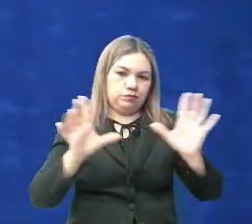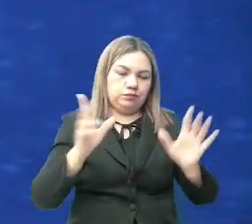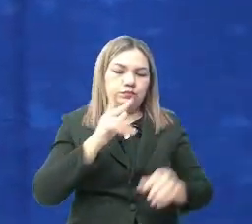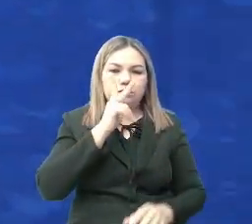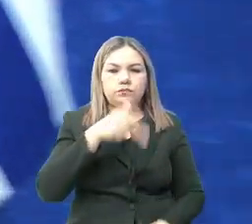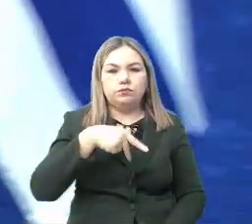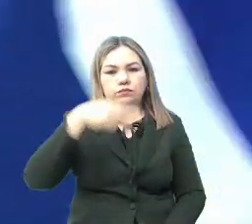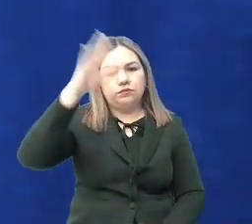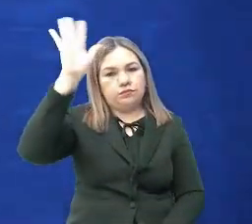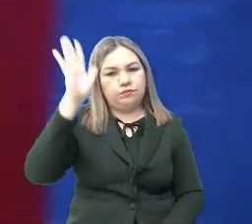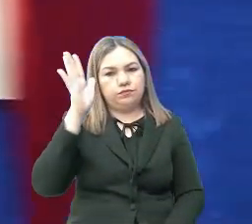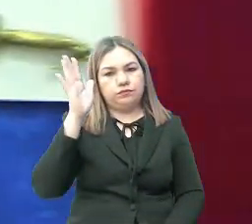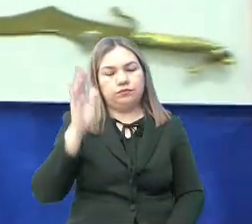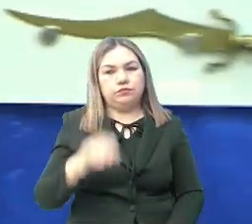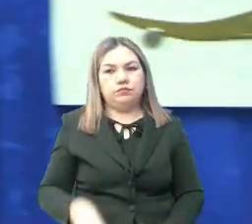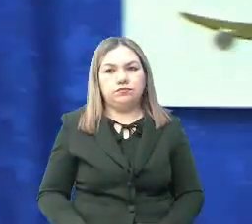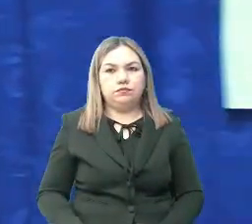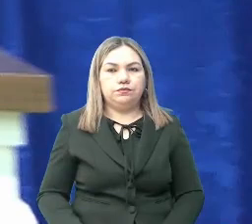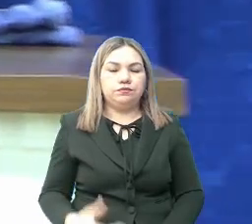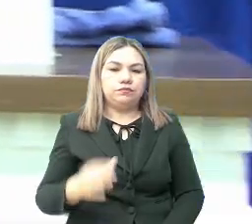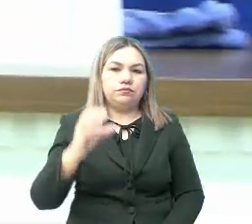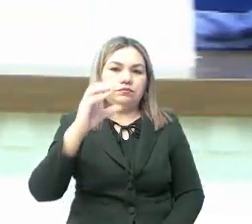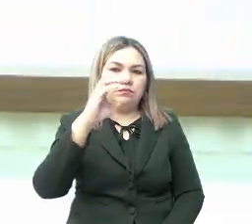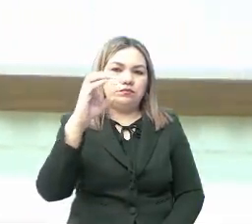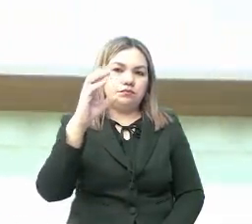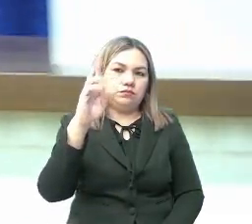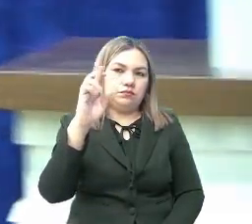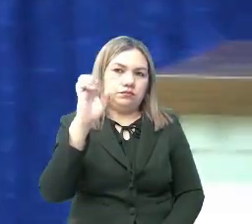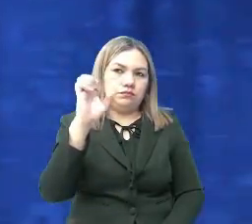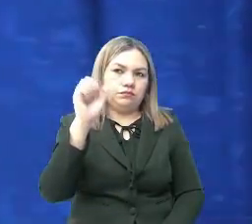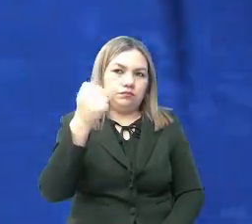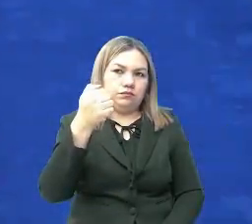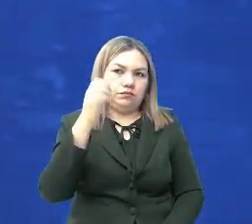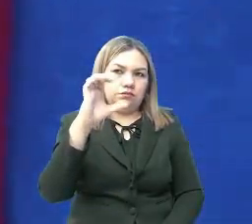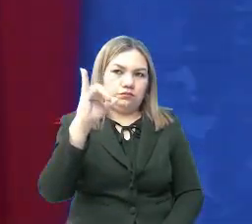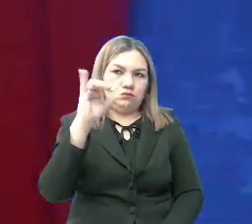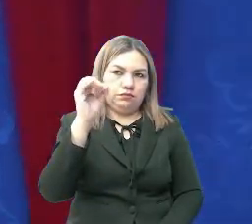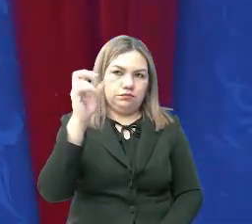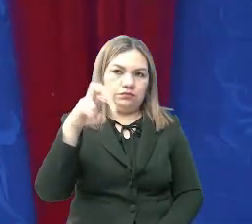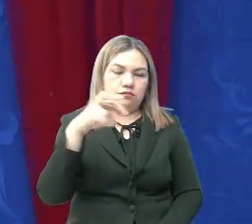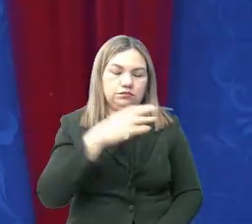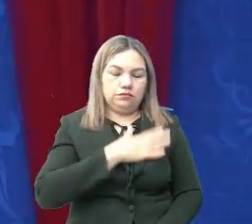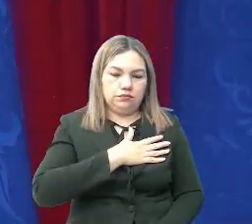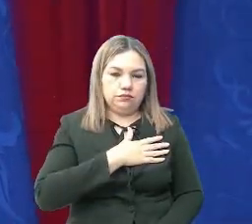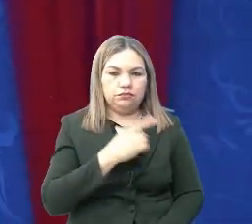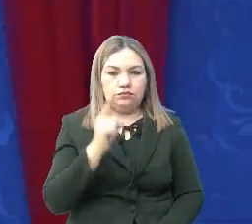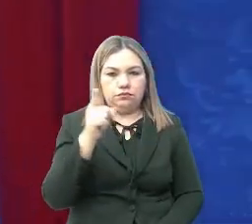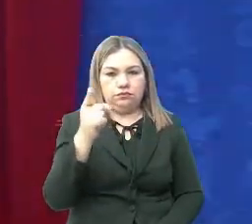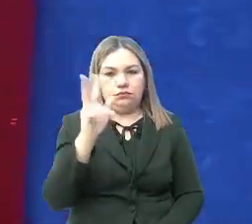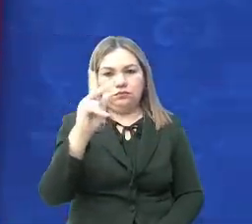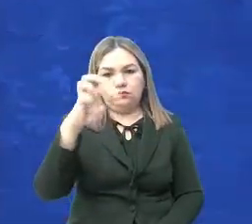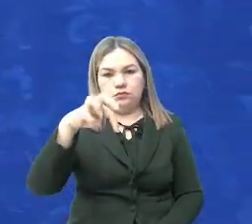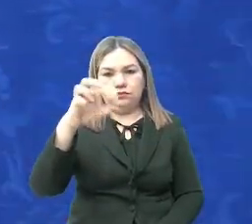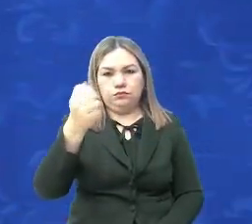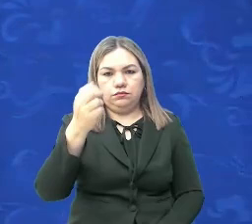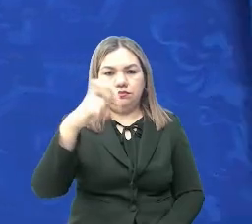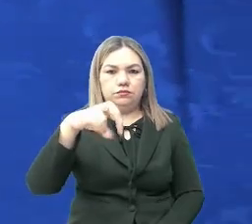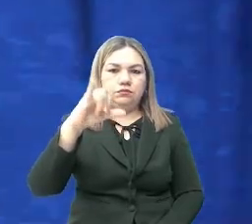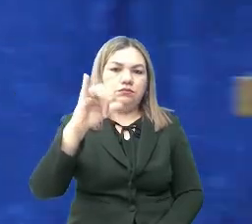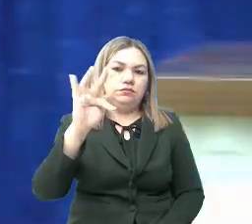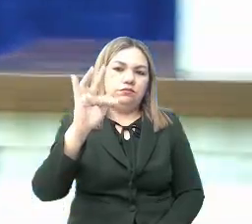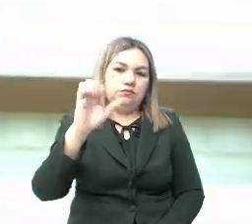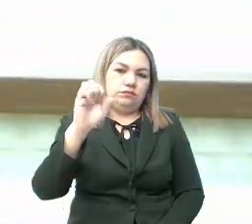was made subject to vanity, not willing, but by reason of him who hath subjected the same in